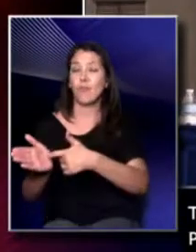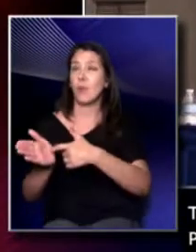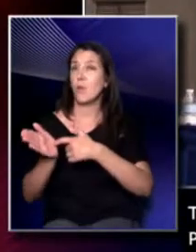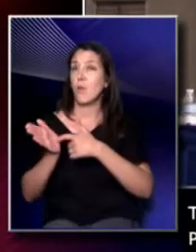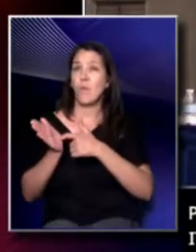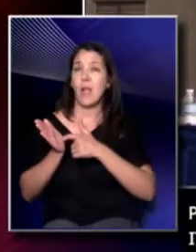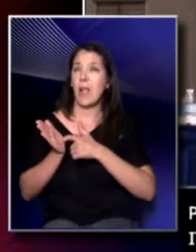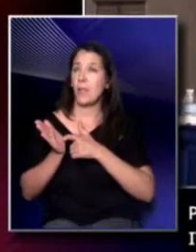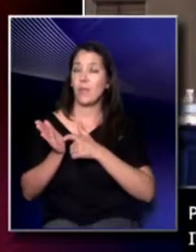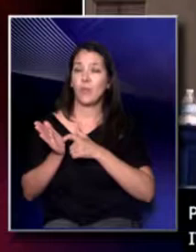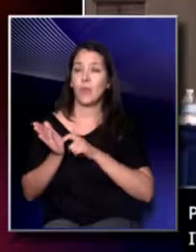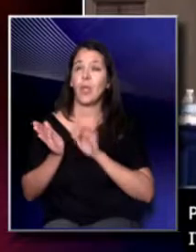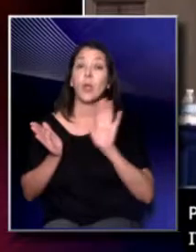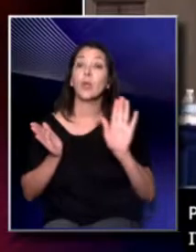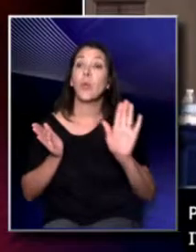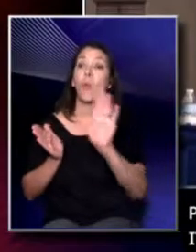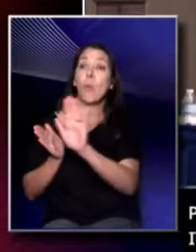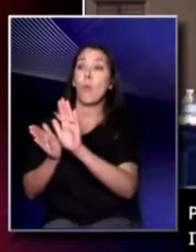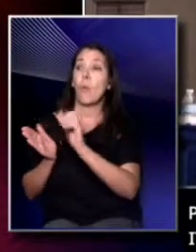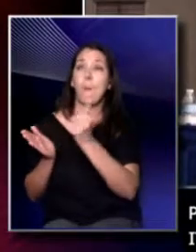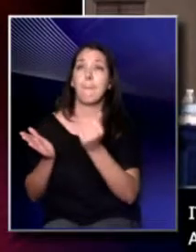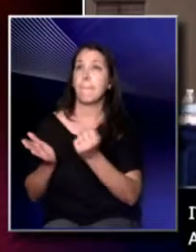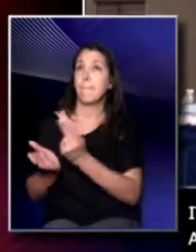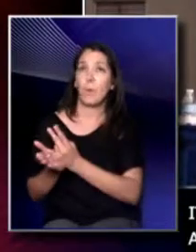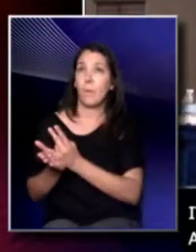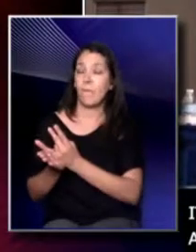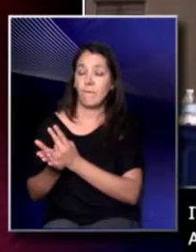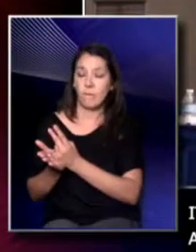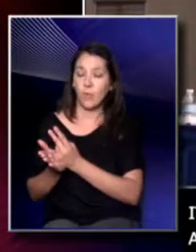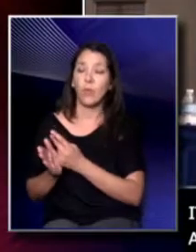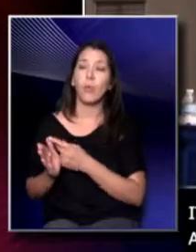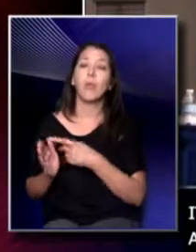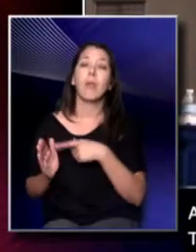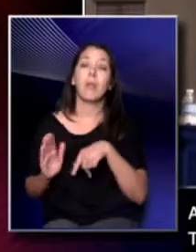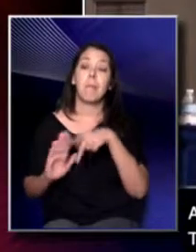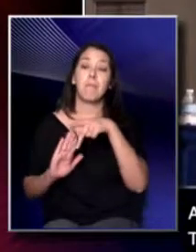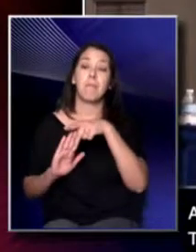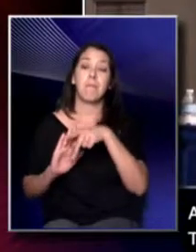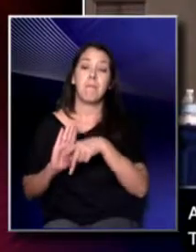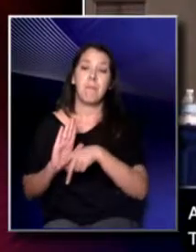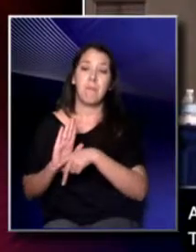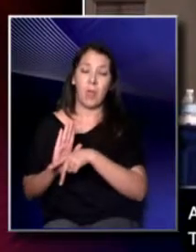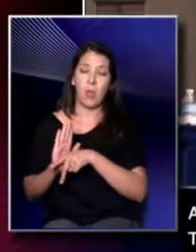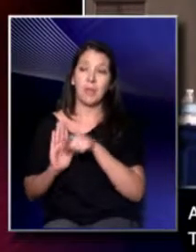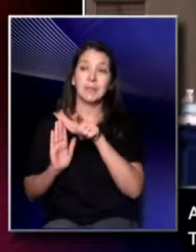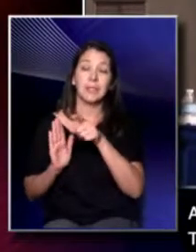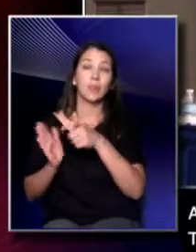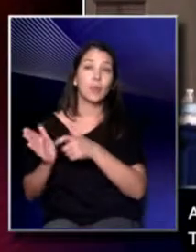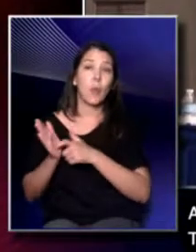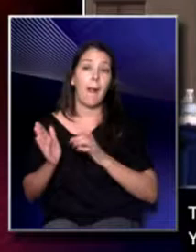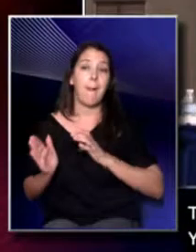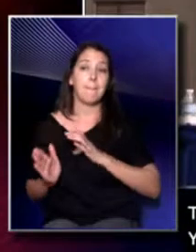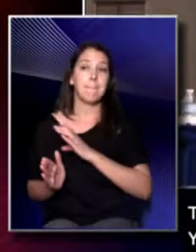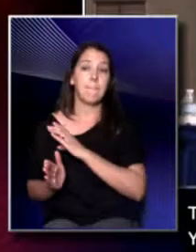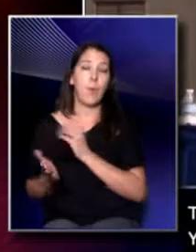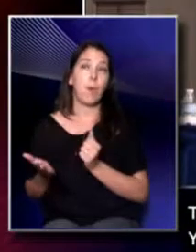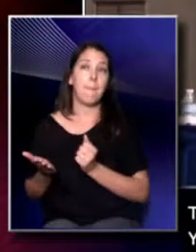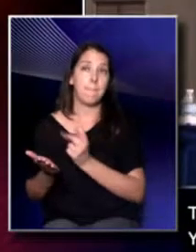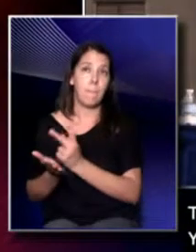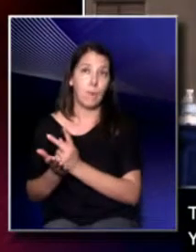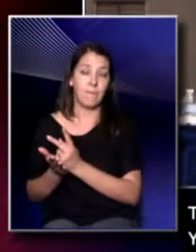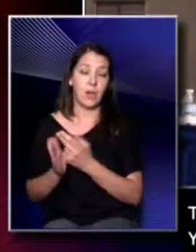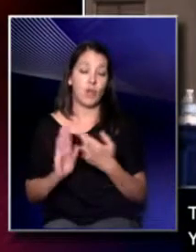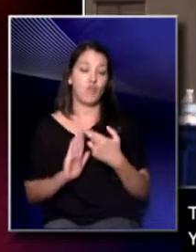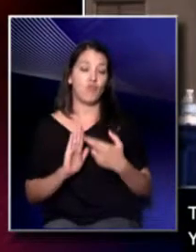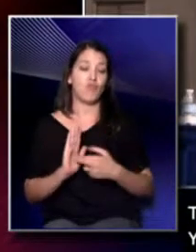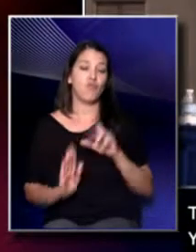requiring your approval. The policies that we provide to you require board approval. The